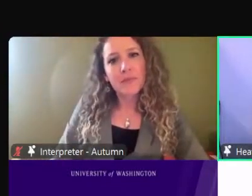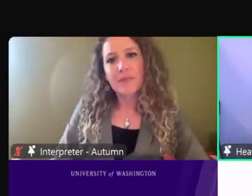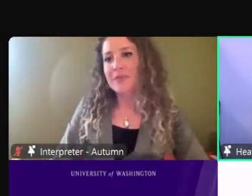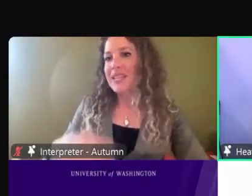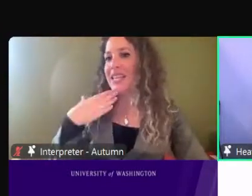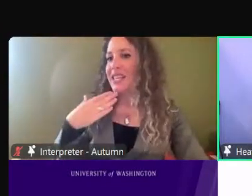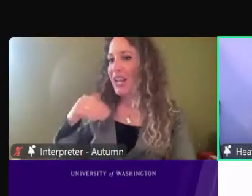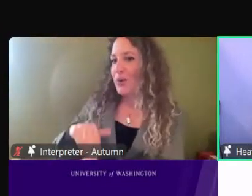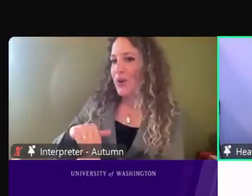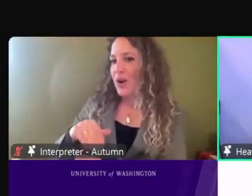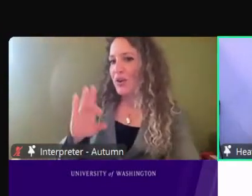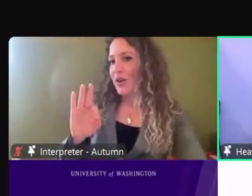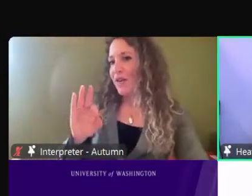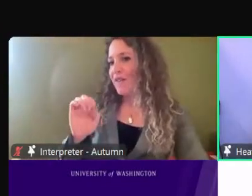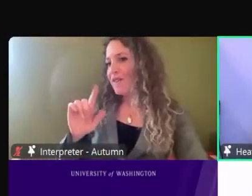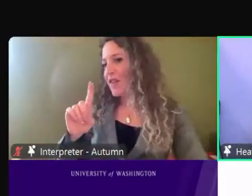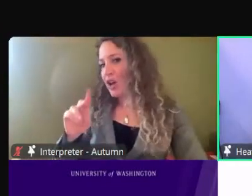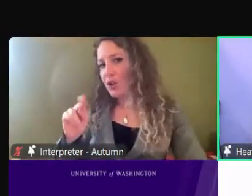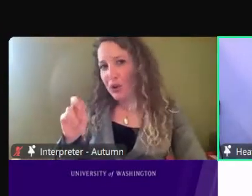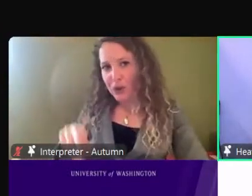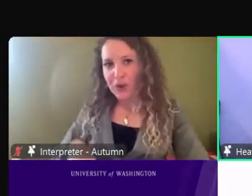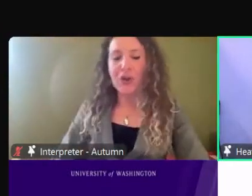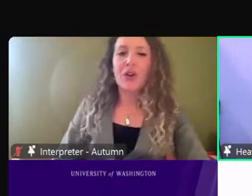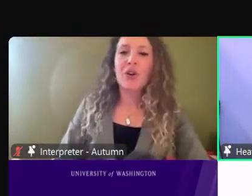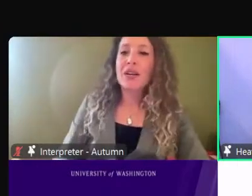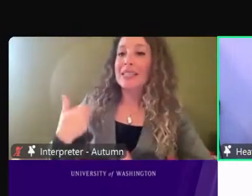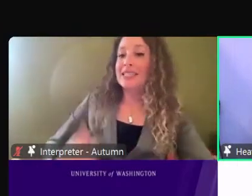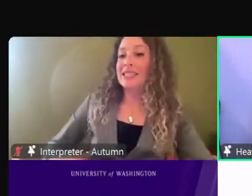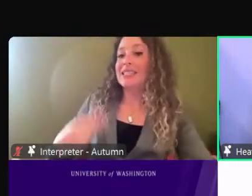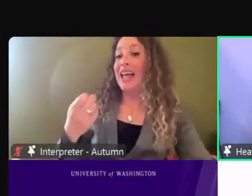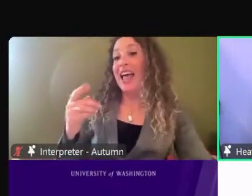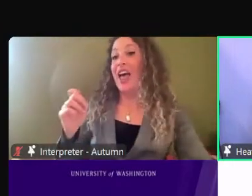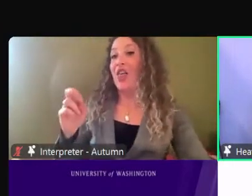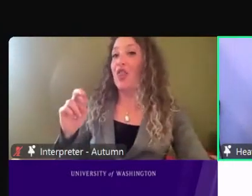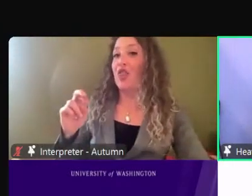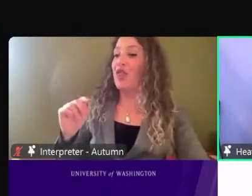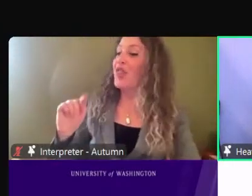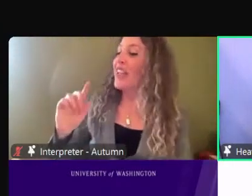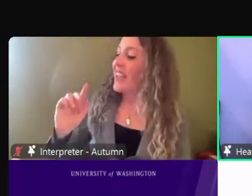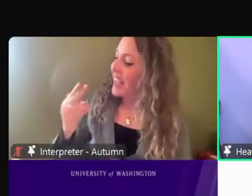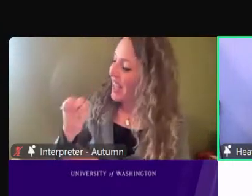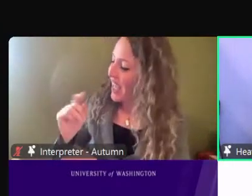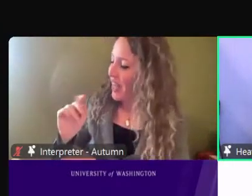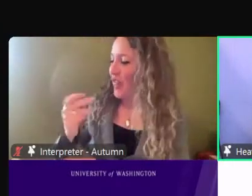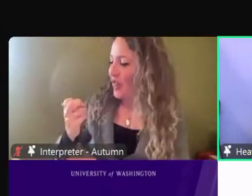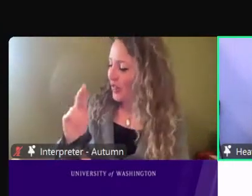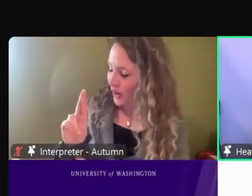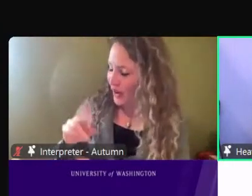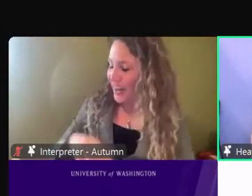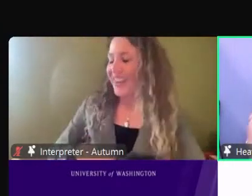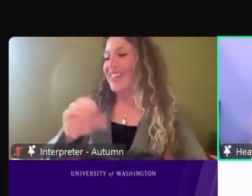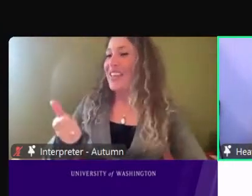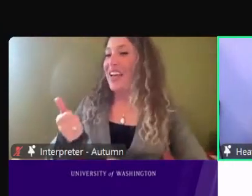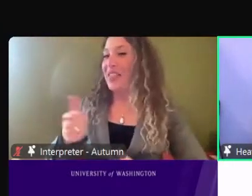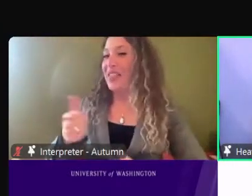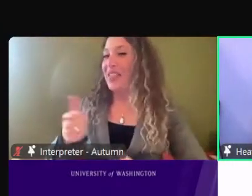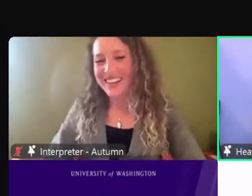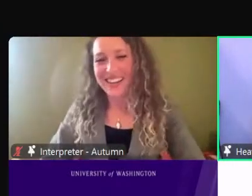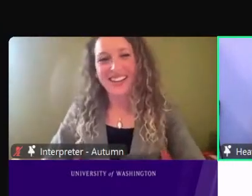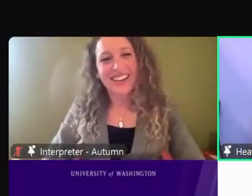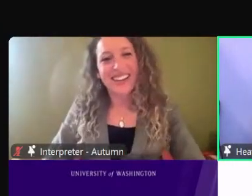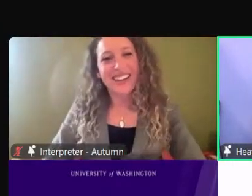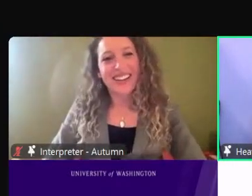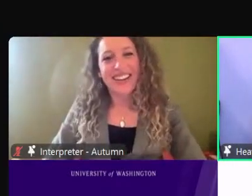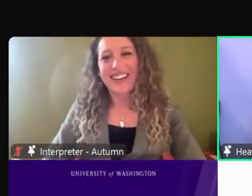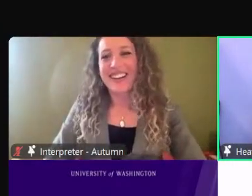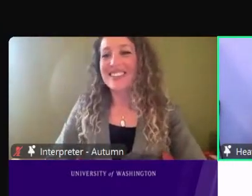Thank you, Dr. Feldner. This is Heather Evans, the other Heather of our team, speaking. So as